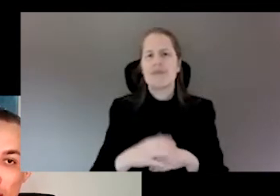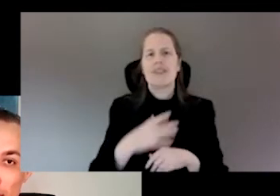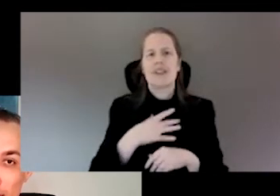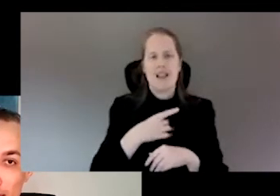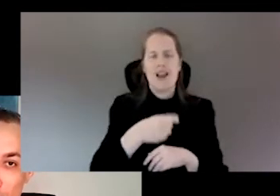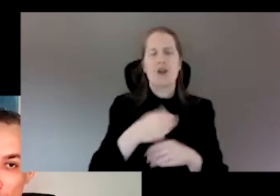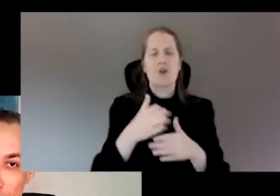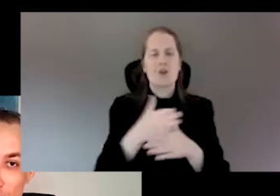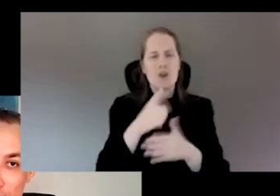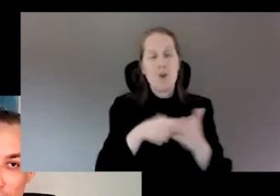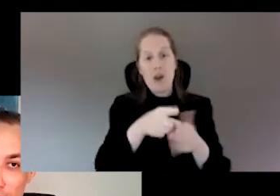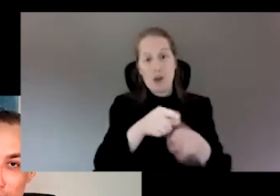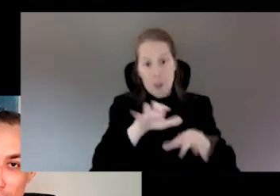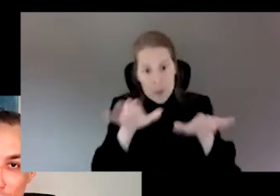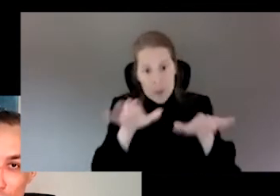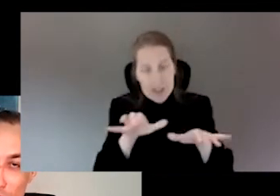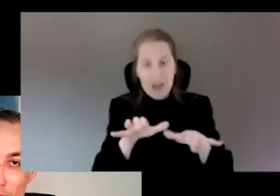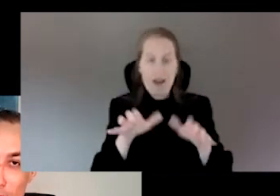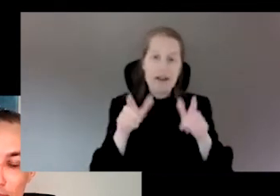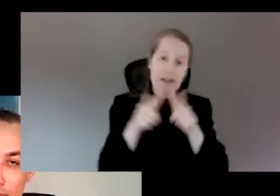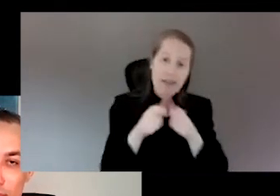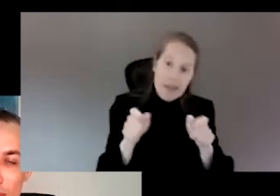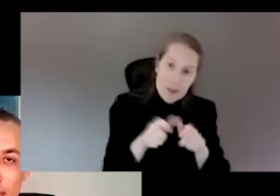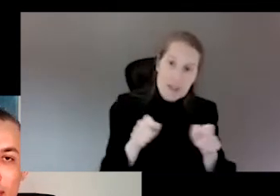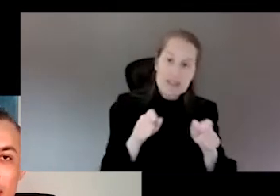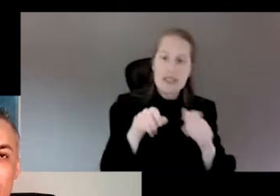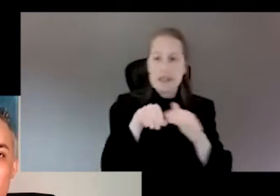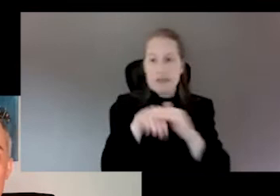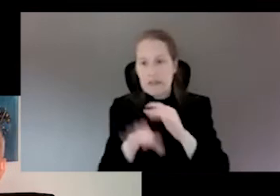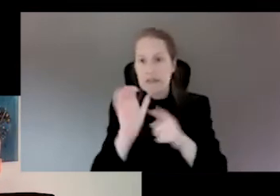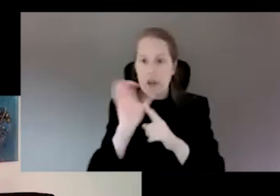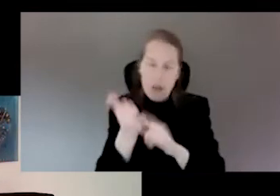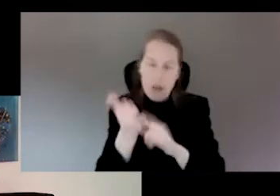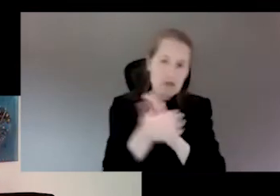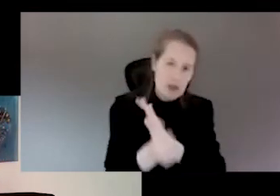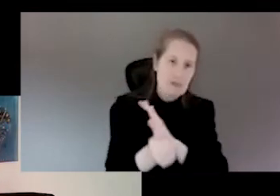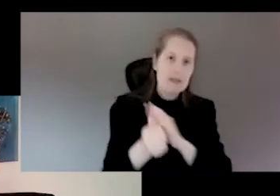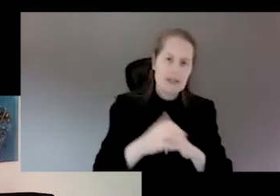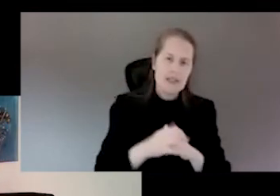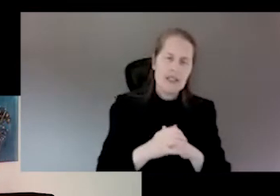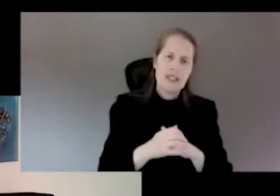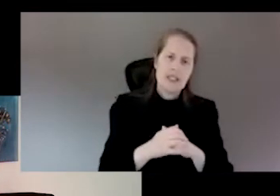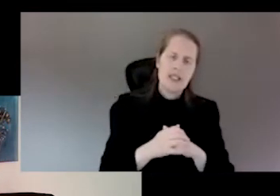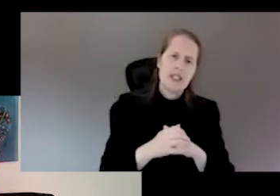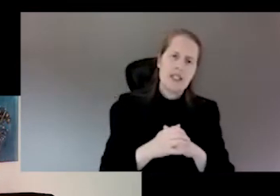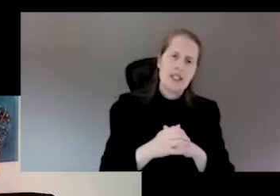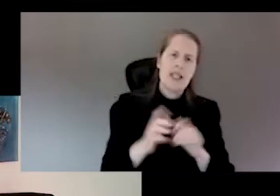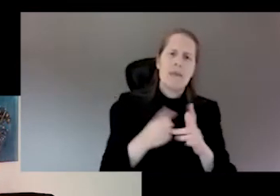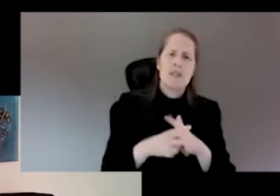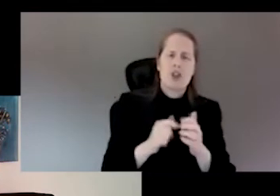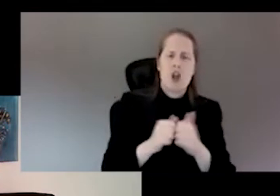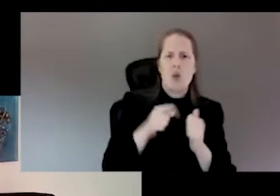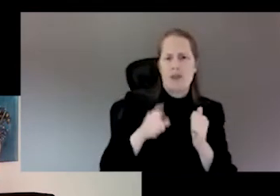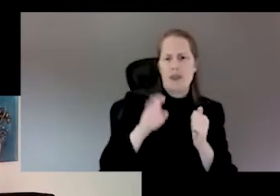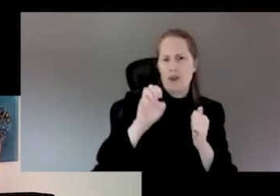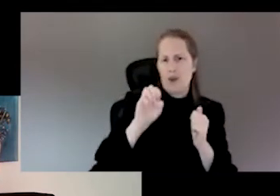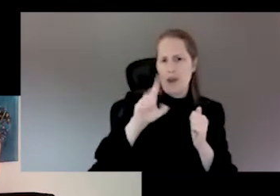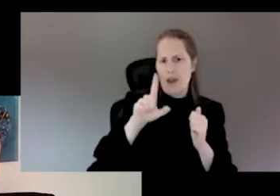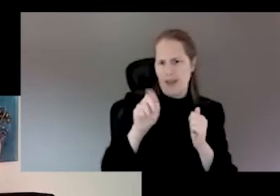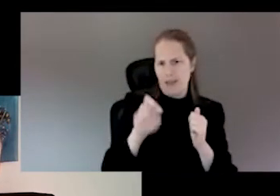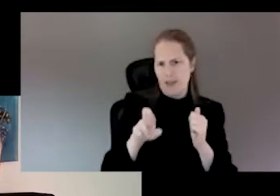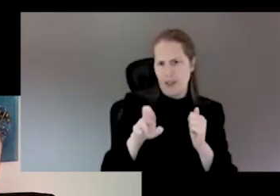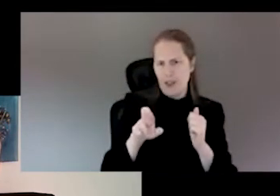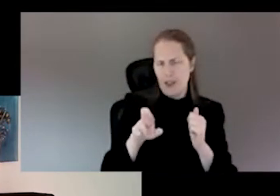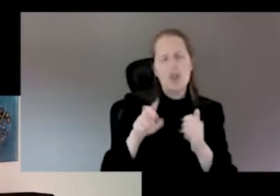around linguistic and cultural competency, right? So let me start with you, Elver. What have you done to